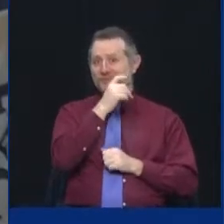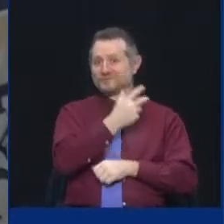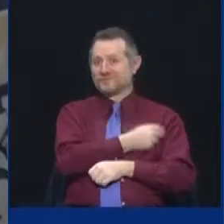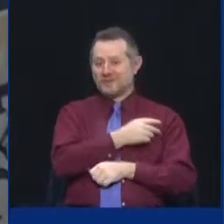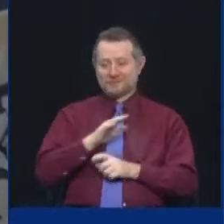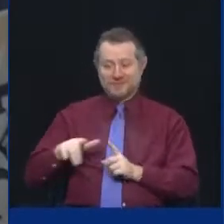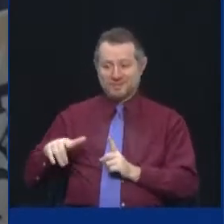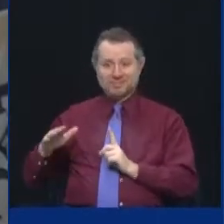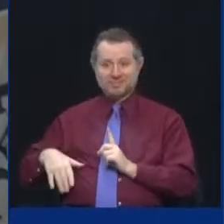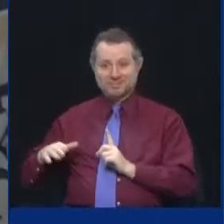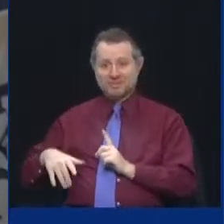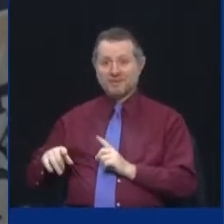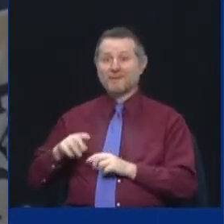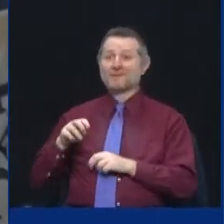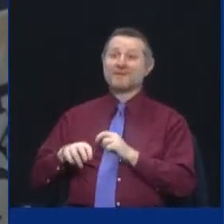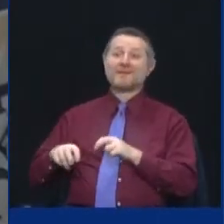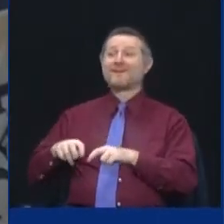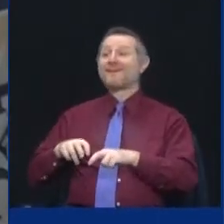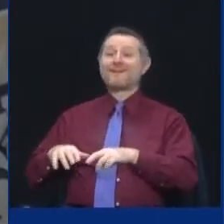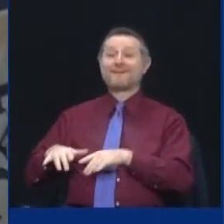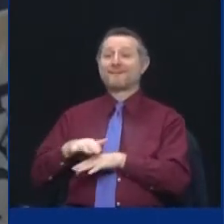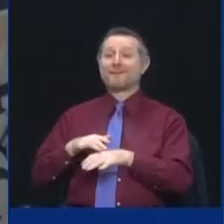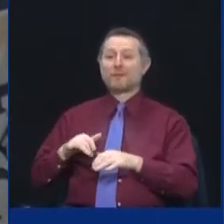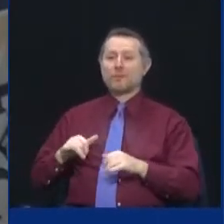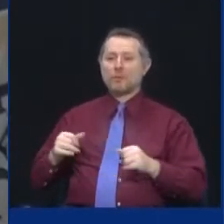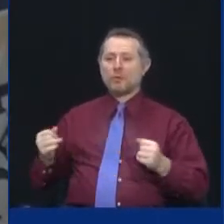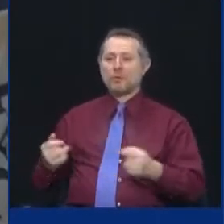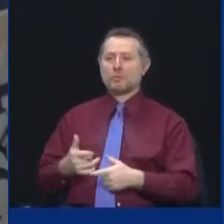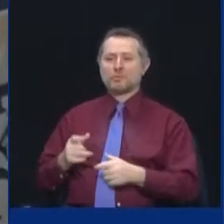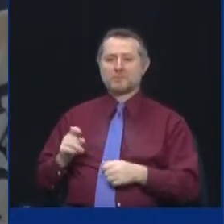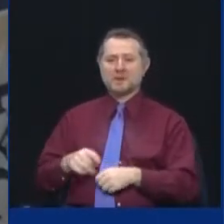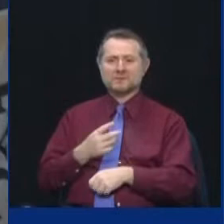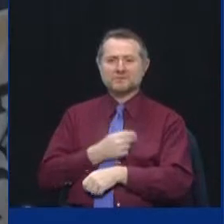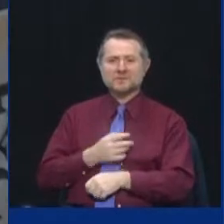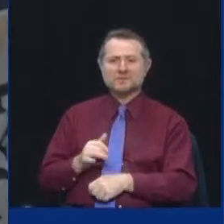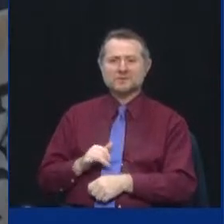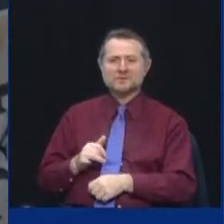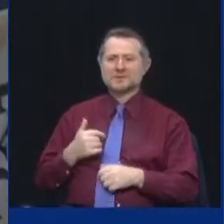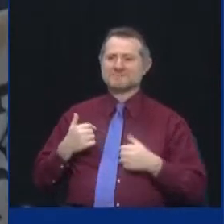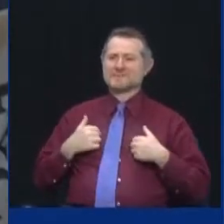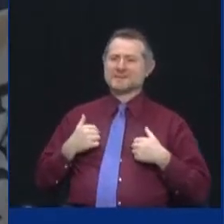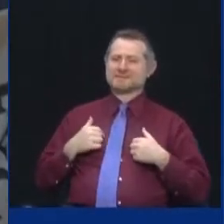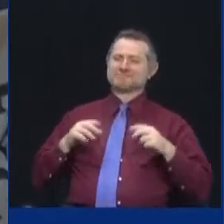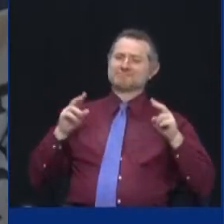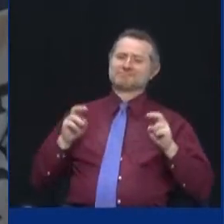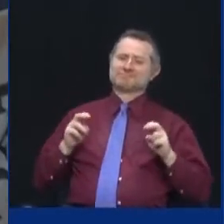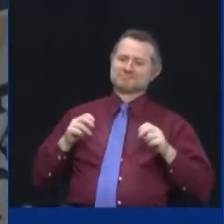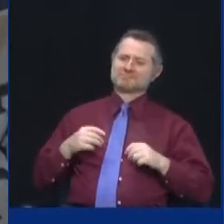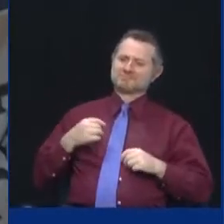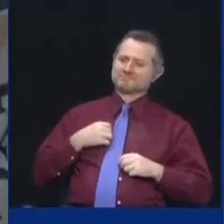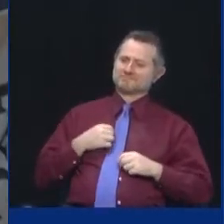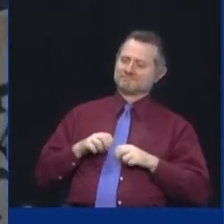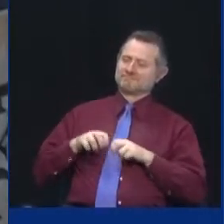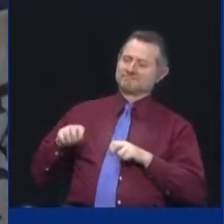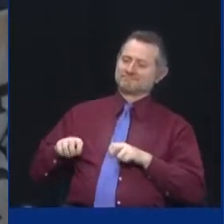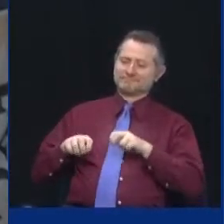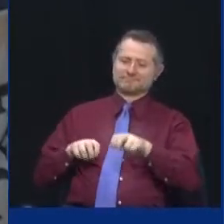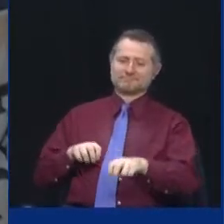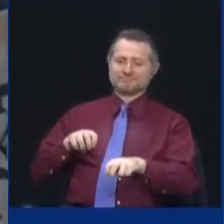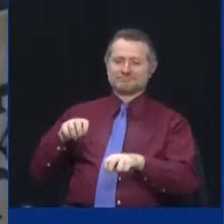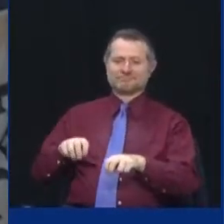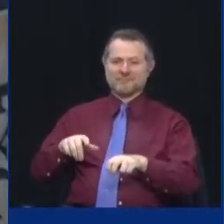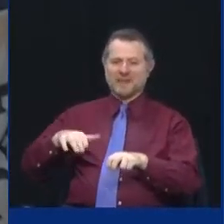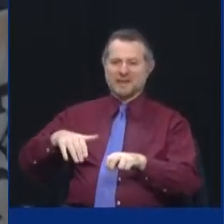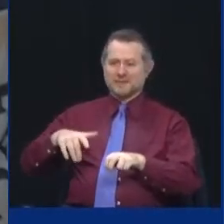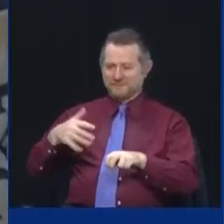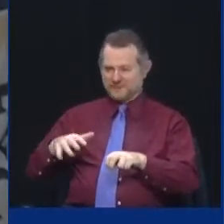section. So you could theoretically be sitting next to an unvaccinated child. So